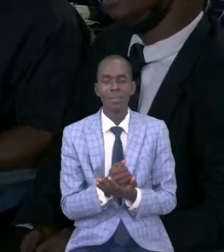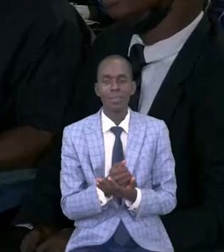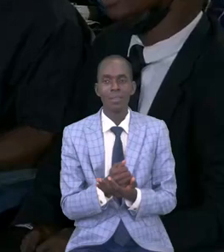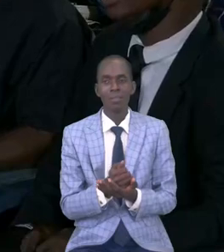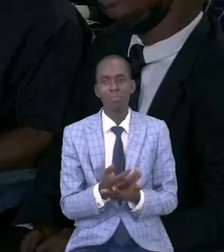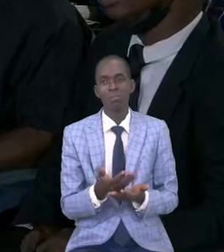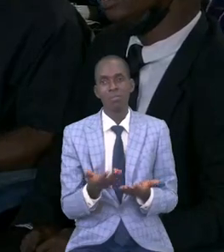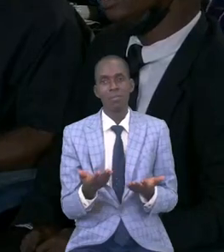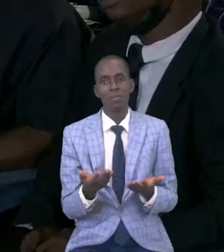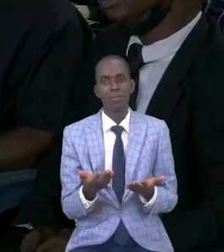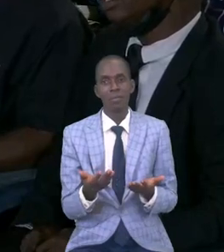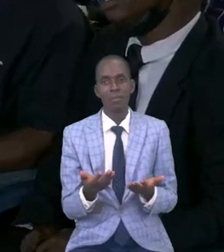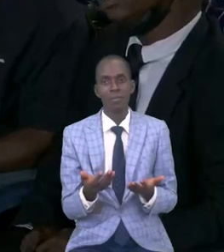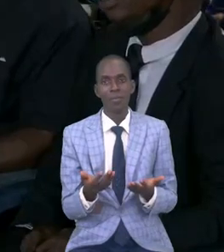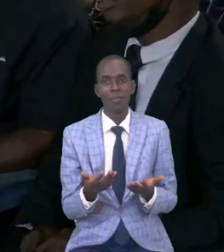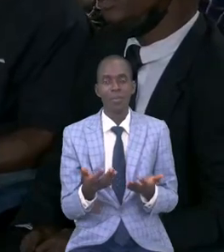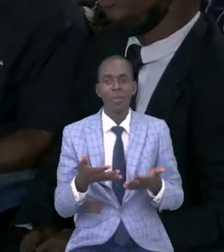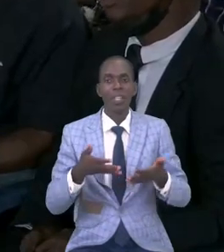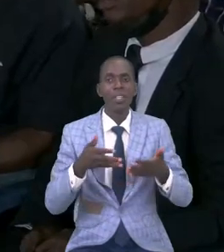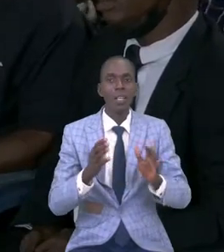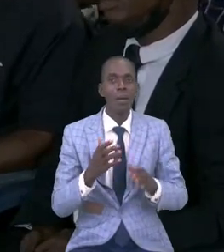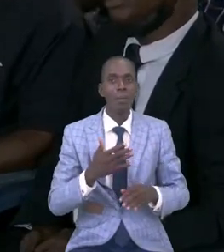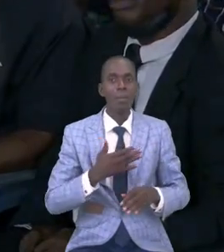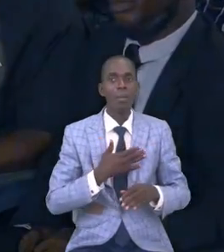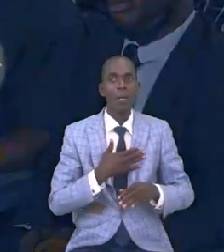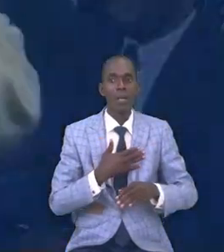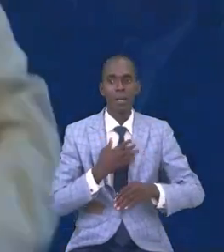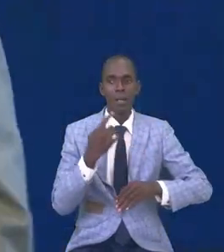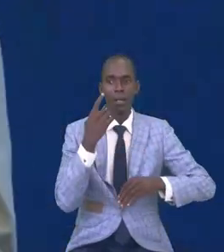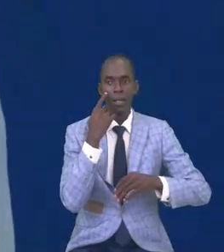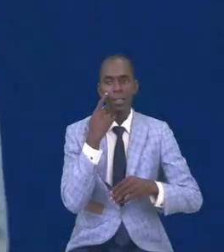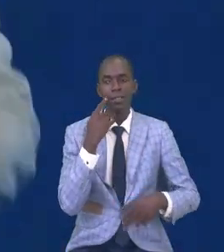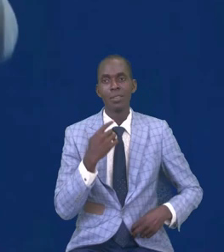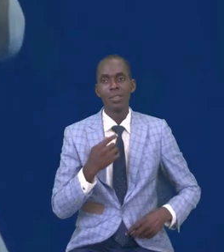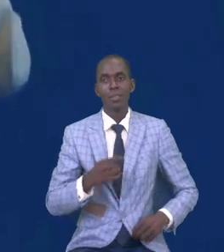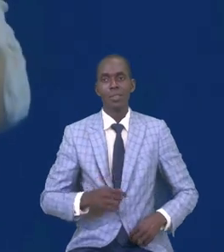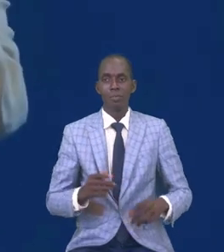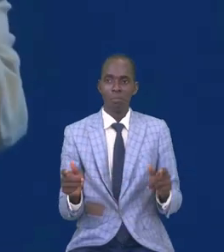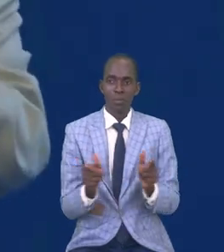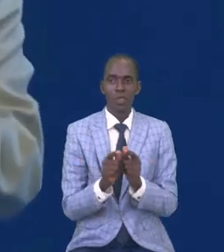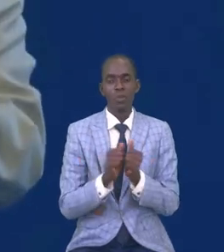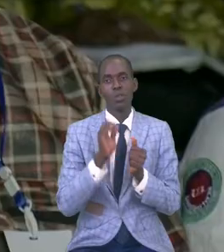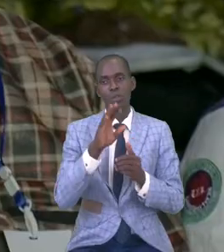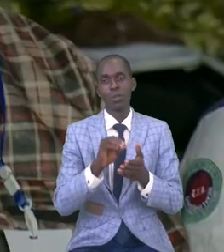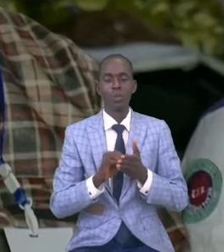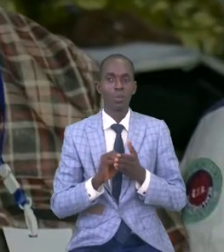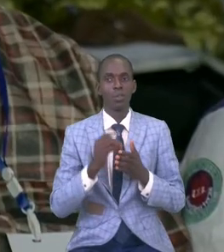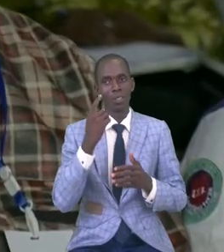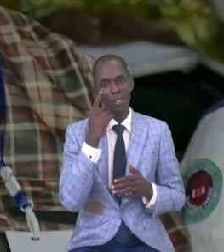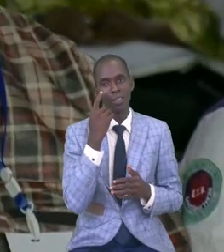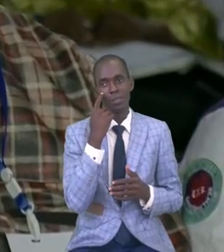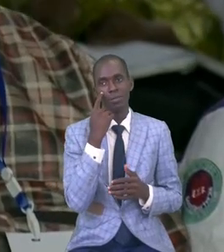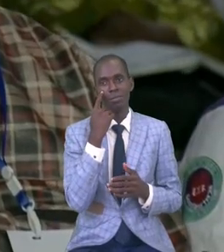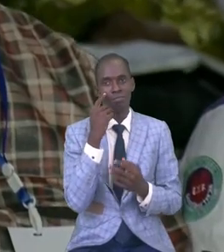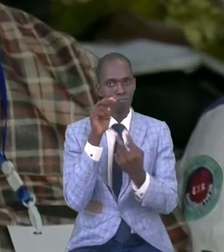Look at me. Let my eyeballs clash with your eyeballs tonight. You.